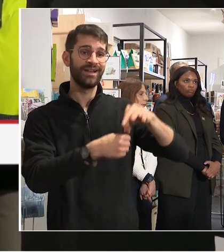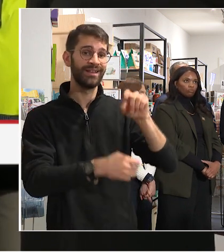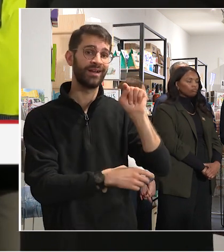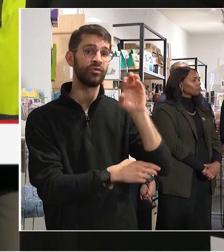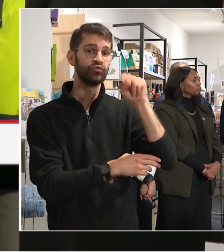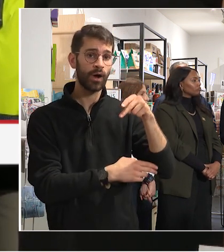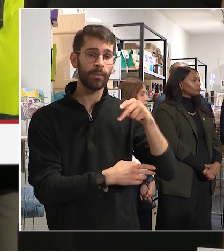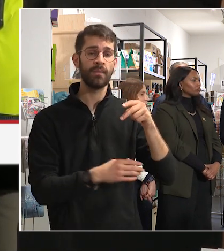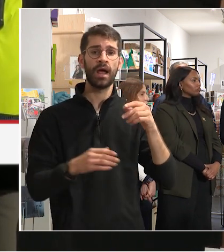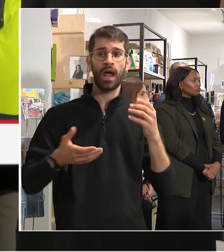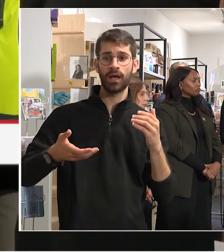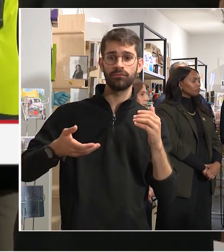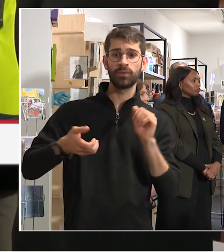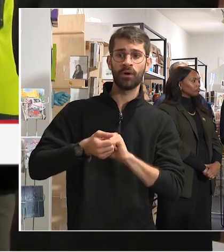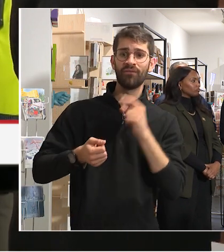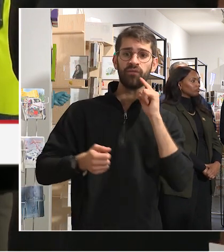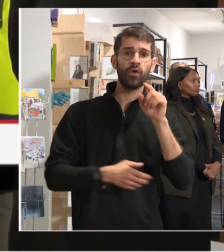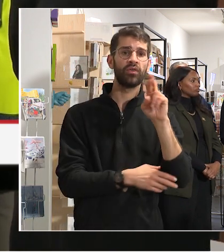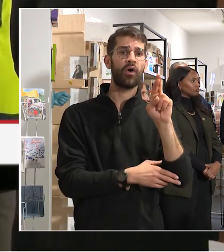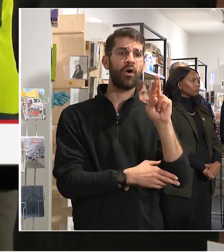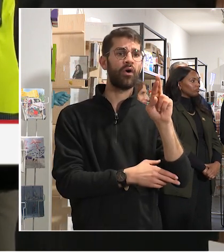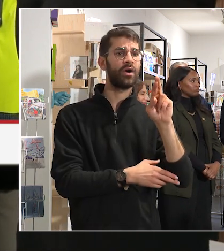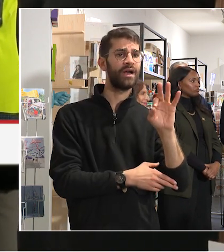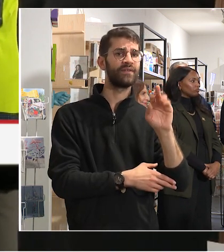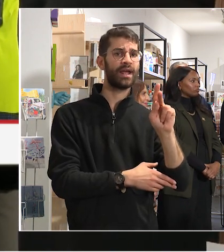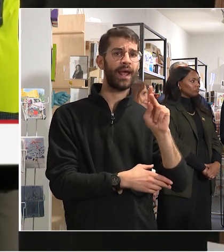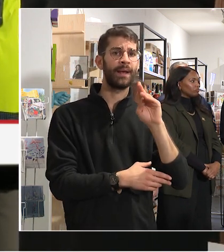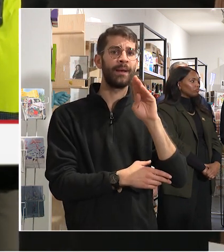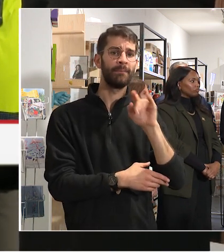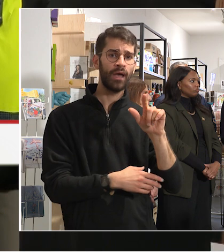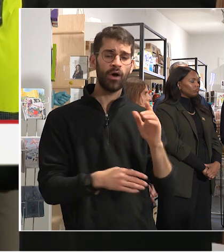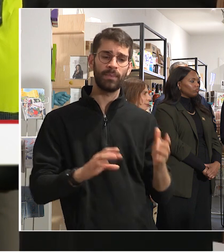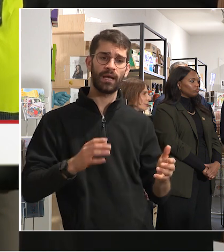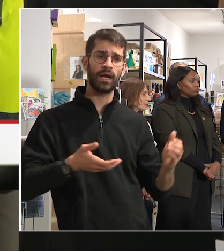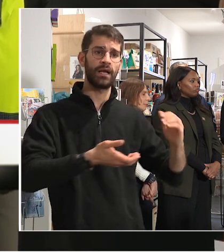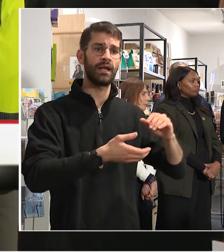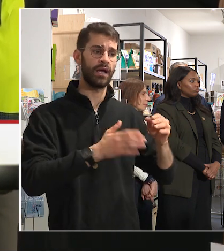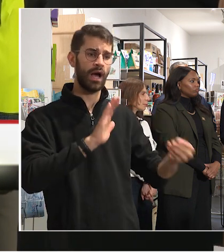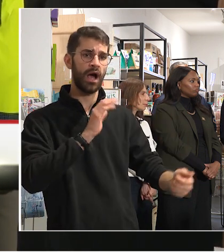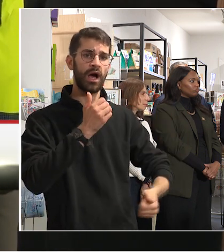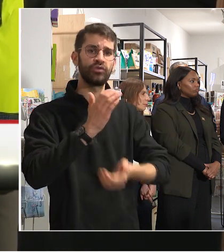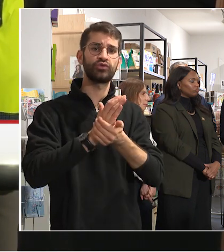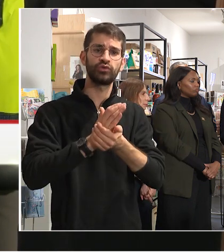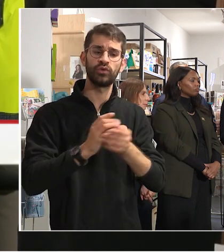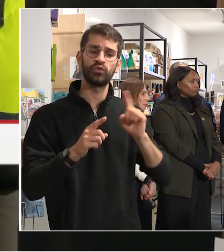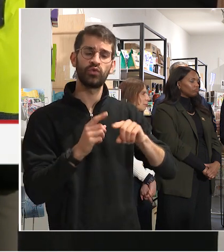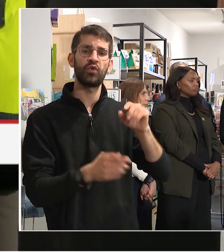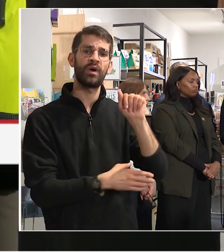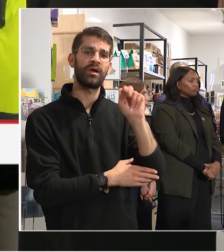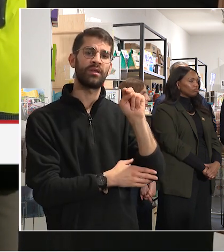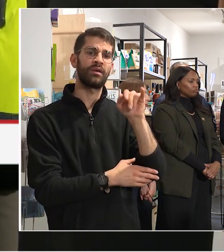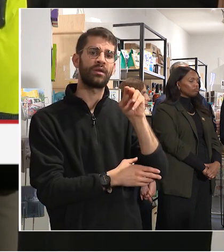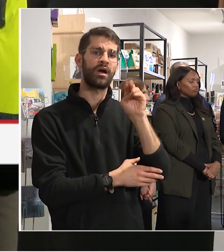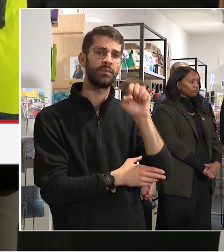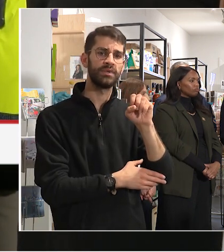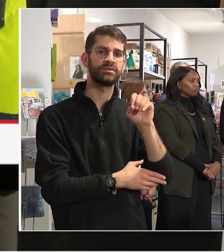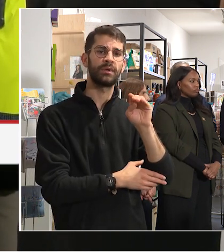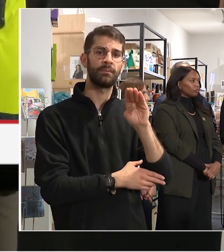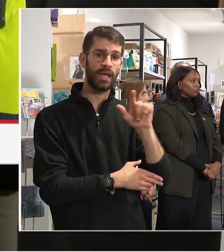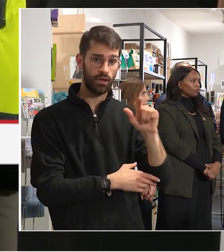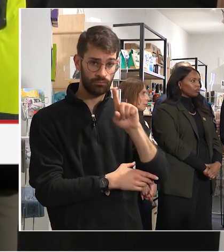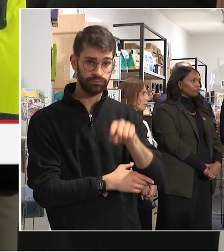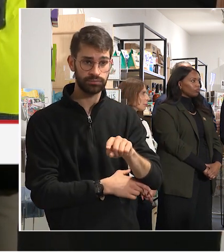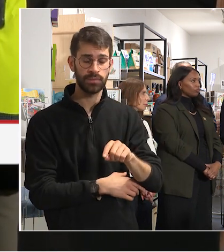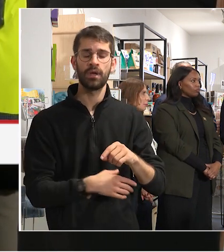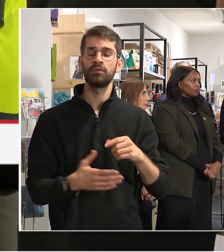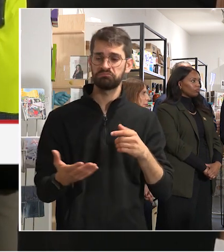RFK bill attached to an omnibus bill? Okay, so we have ongoing talks with the incoming administration, especially